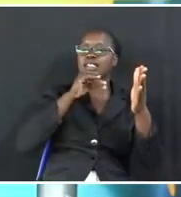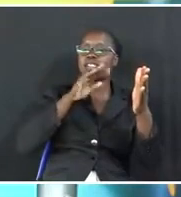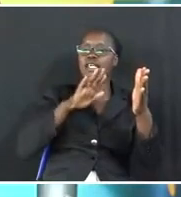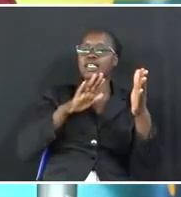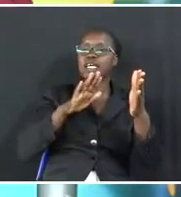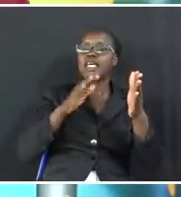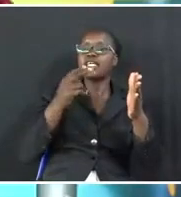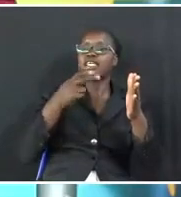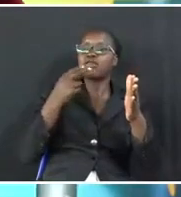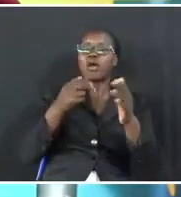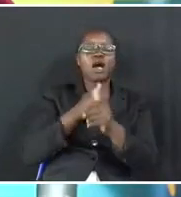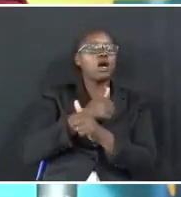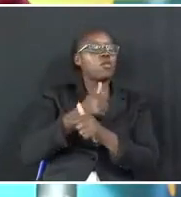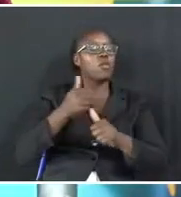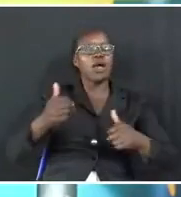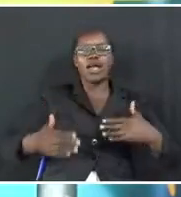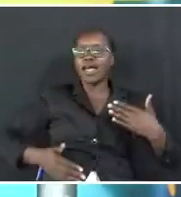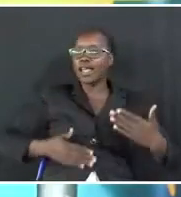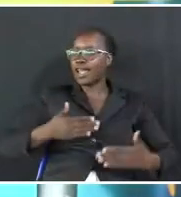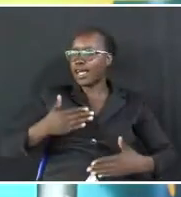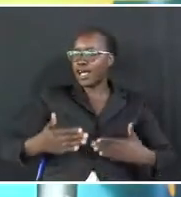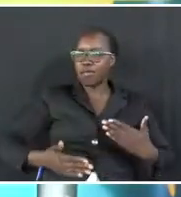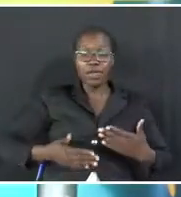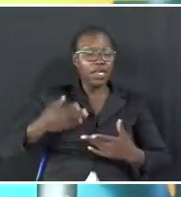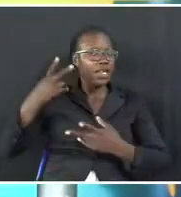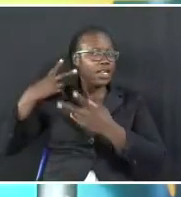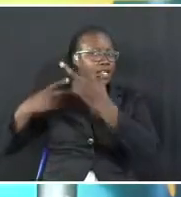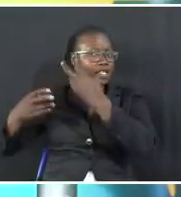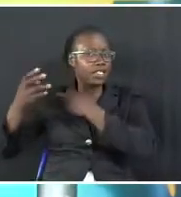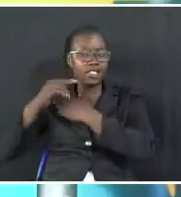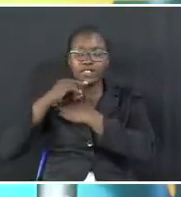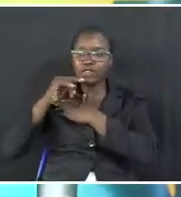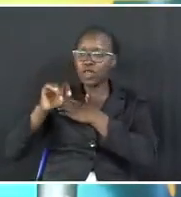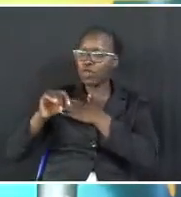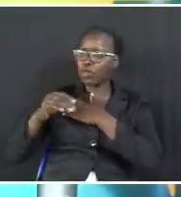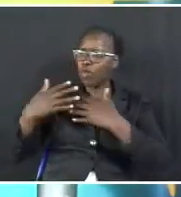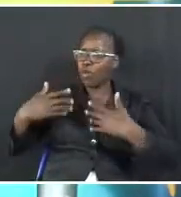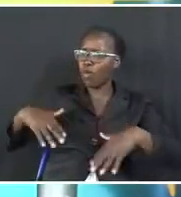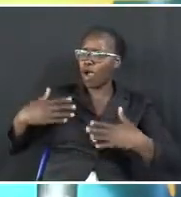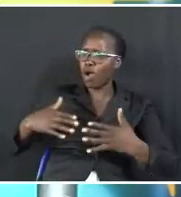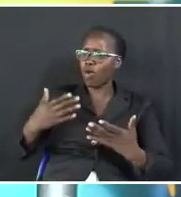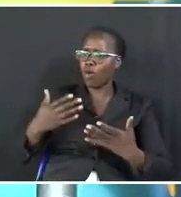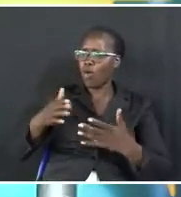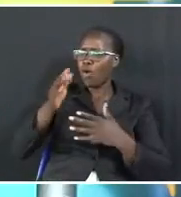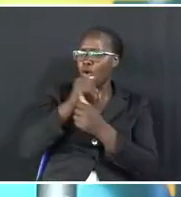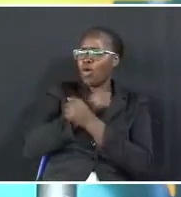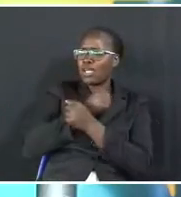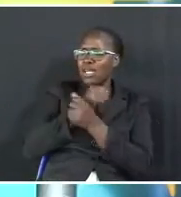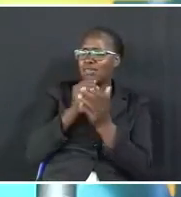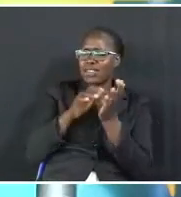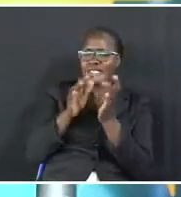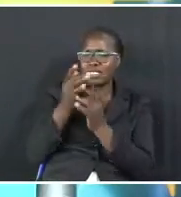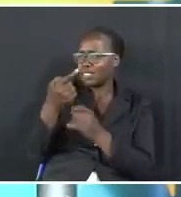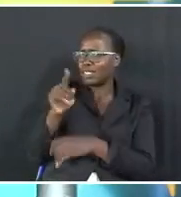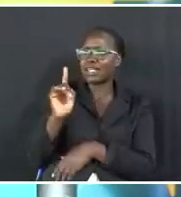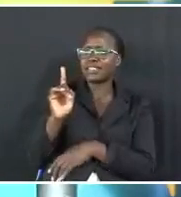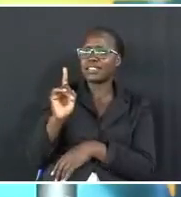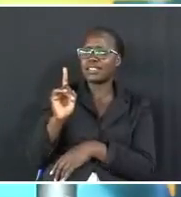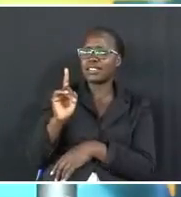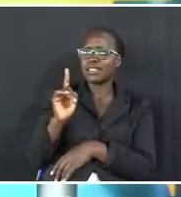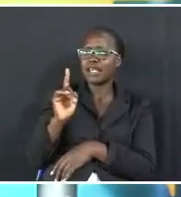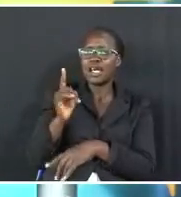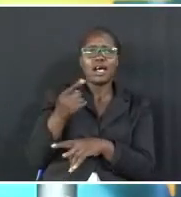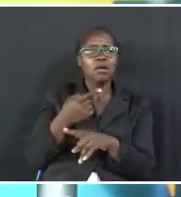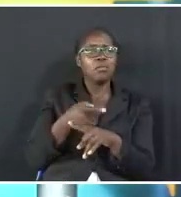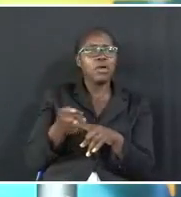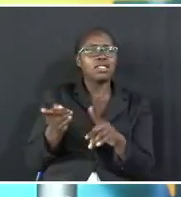with whom I am well pleased. Listen to him." Wow, God really loved Jesus, right?